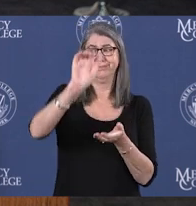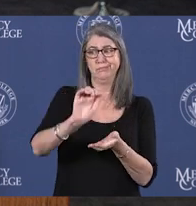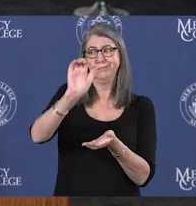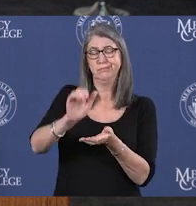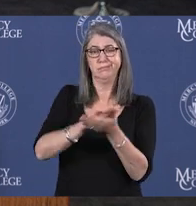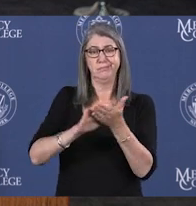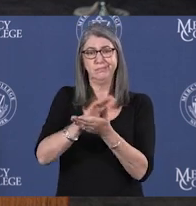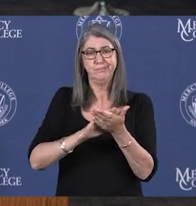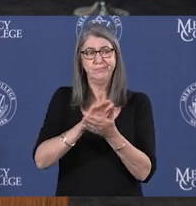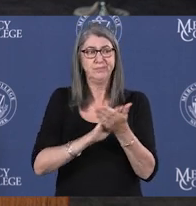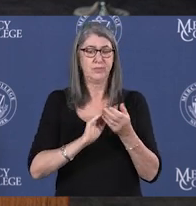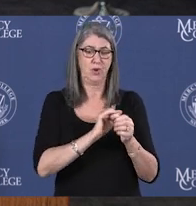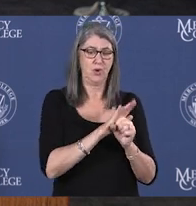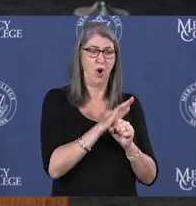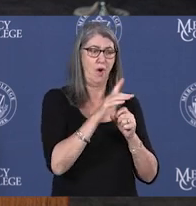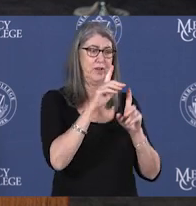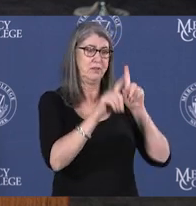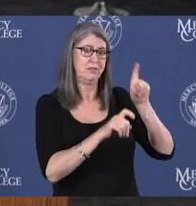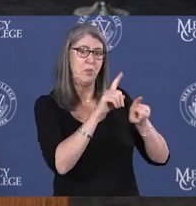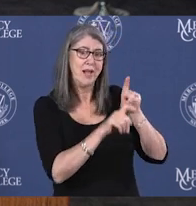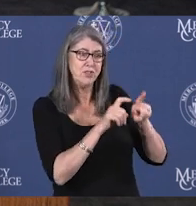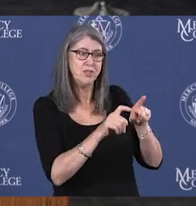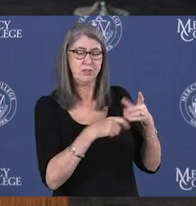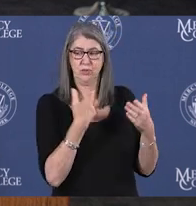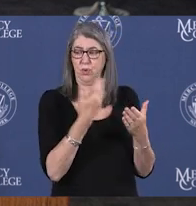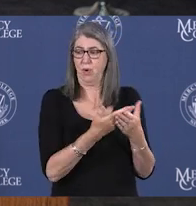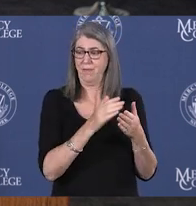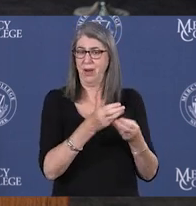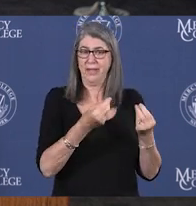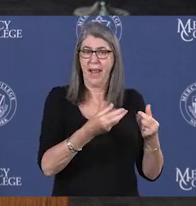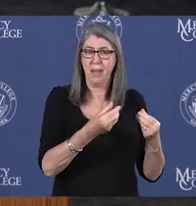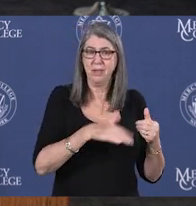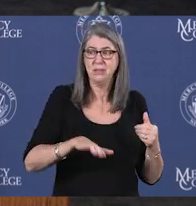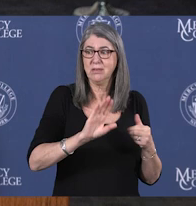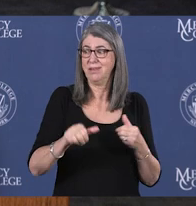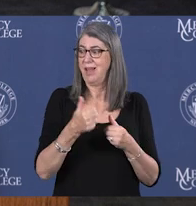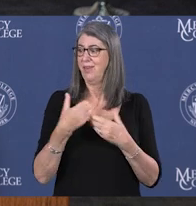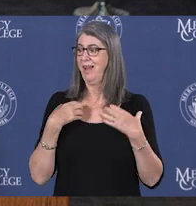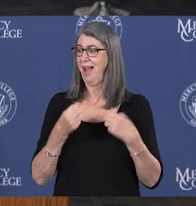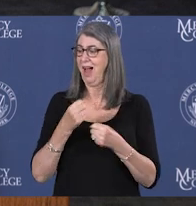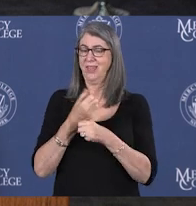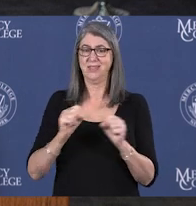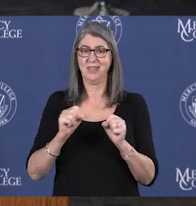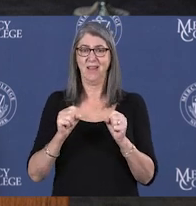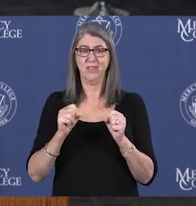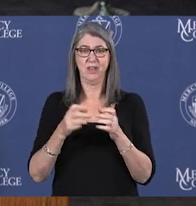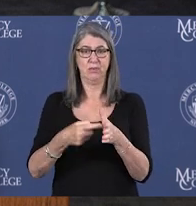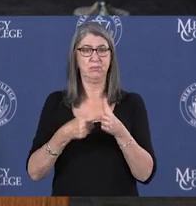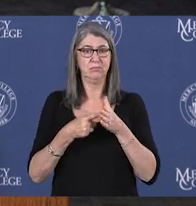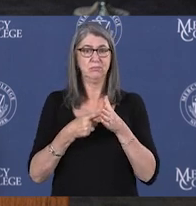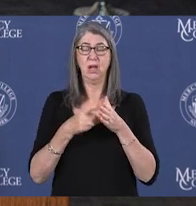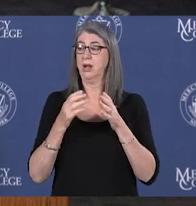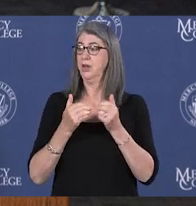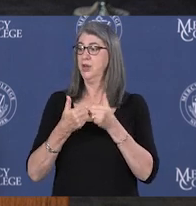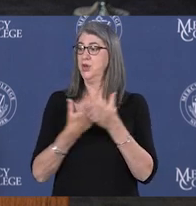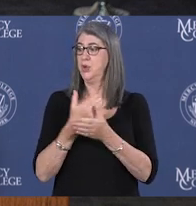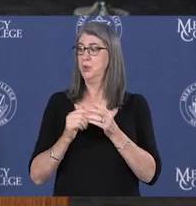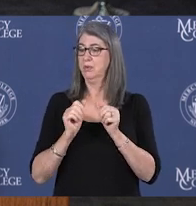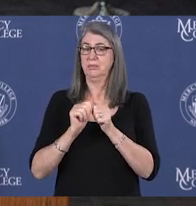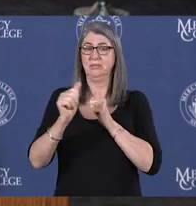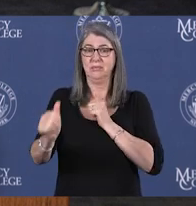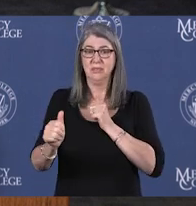sanitizing stations, COVID screening questionnaires to come on campus, and other health and safety protocols, as well as new distance learning